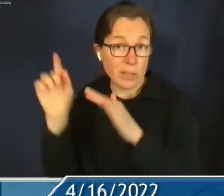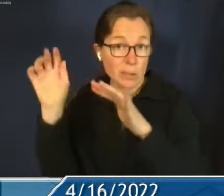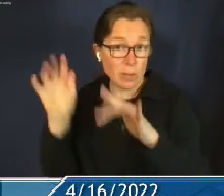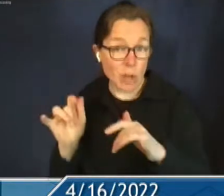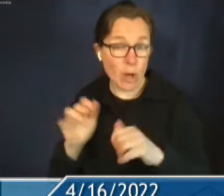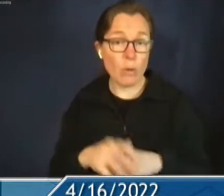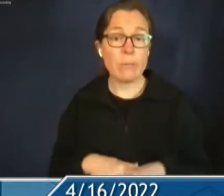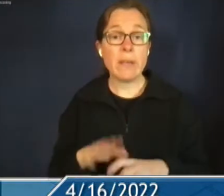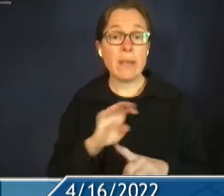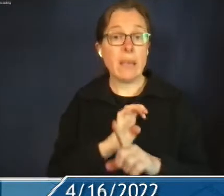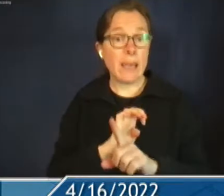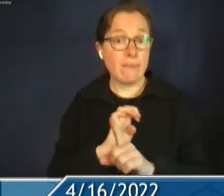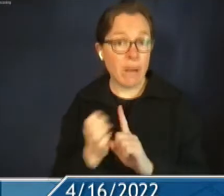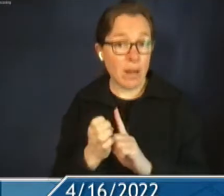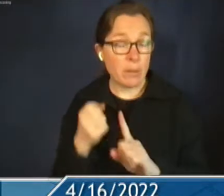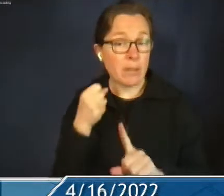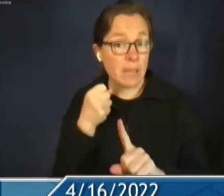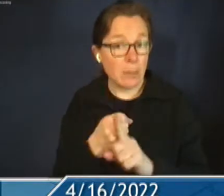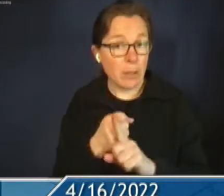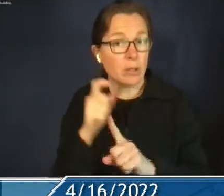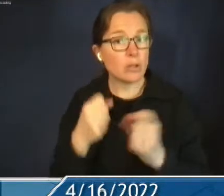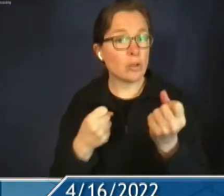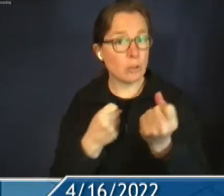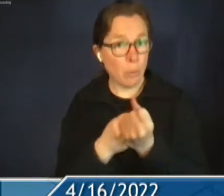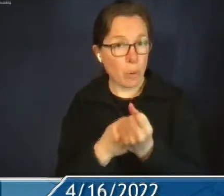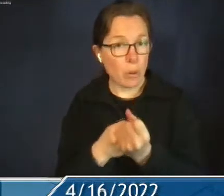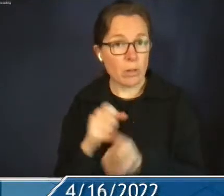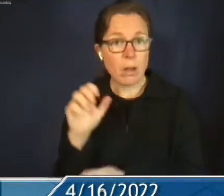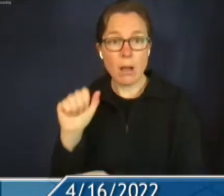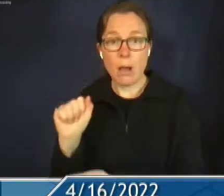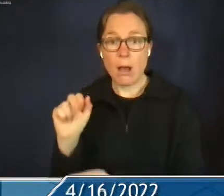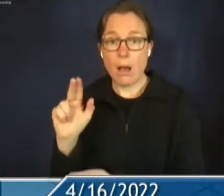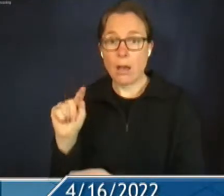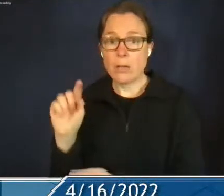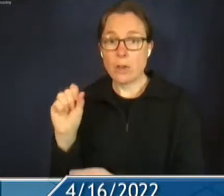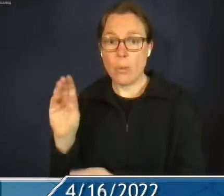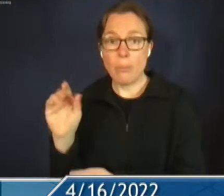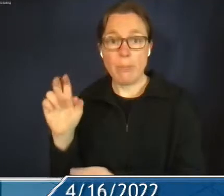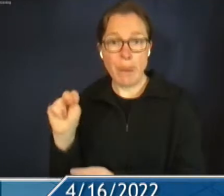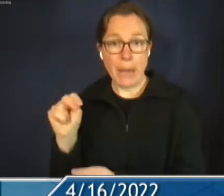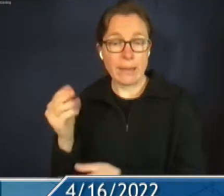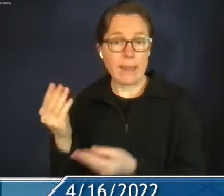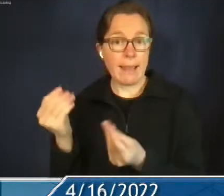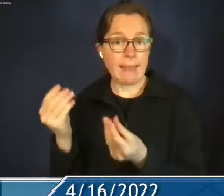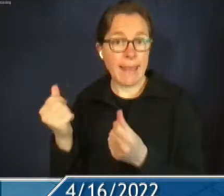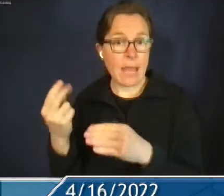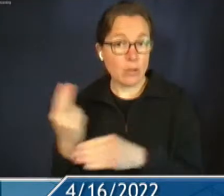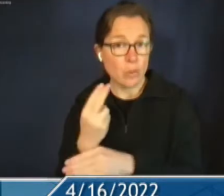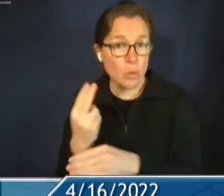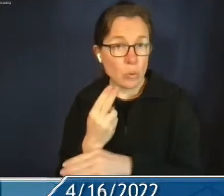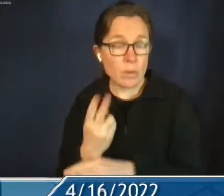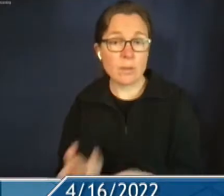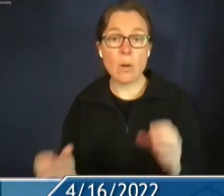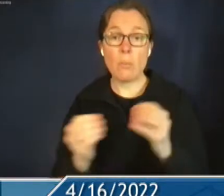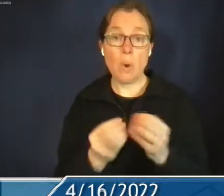should support Portland Audubon's land use proposals and policies, including increasing wetlands and blue